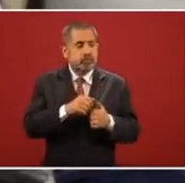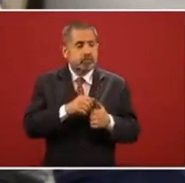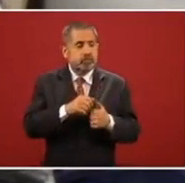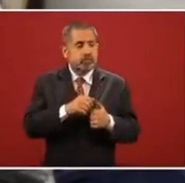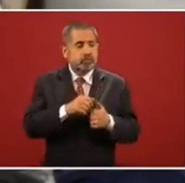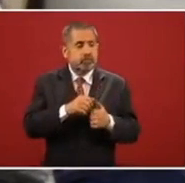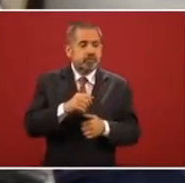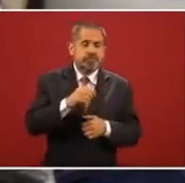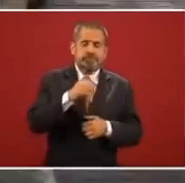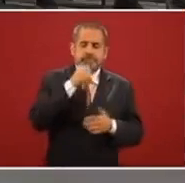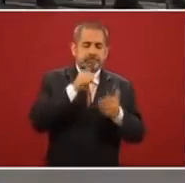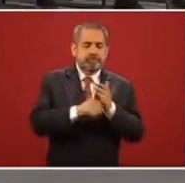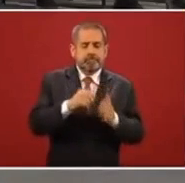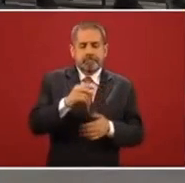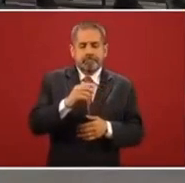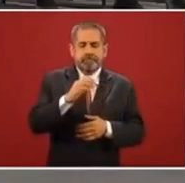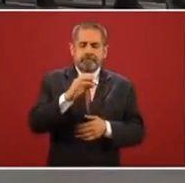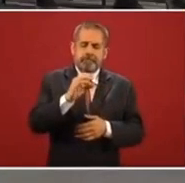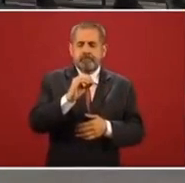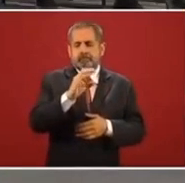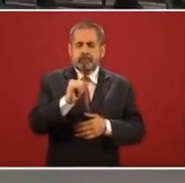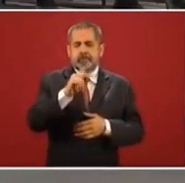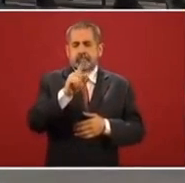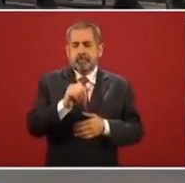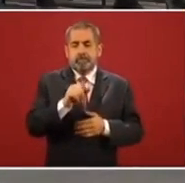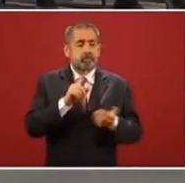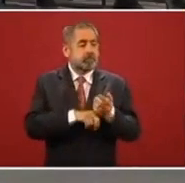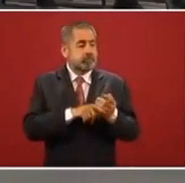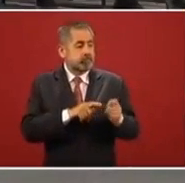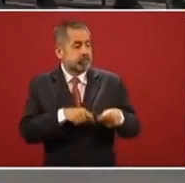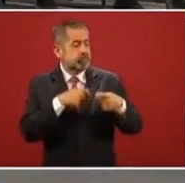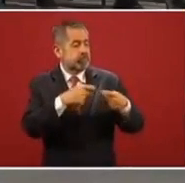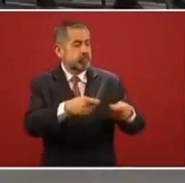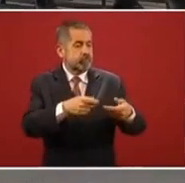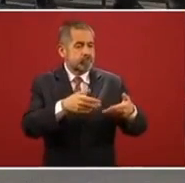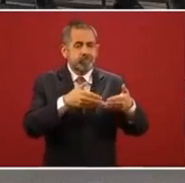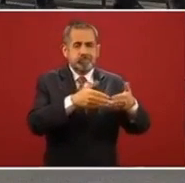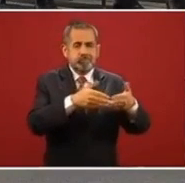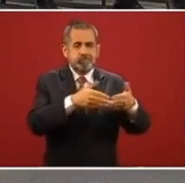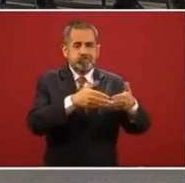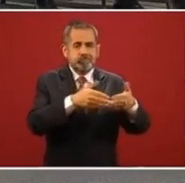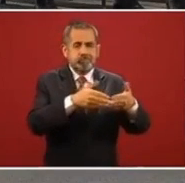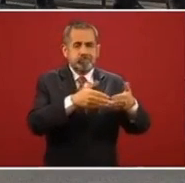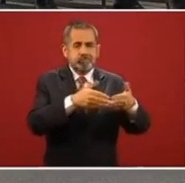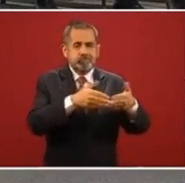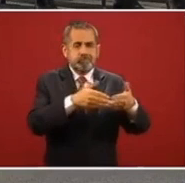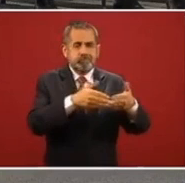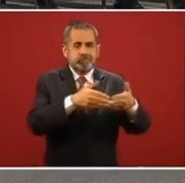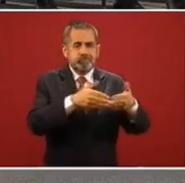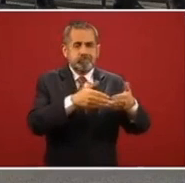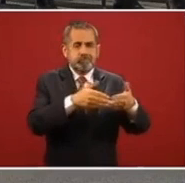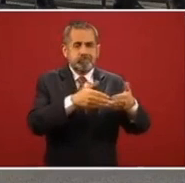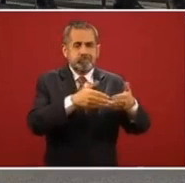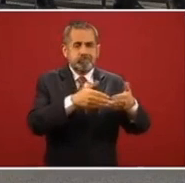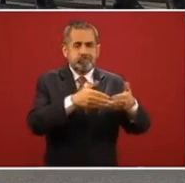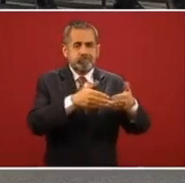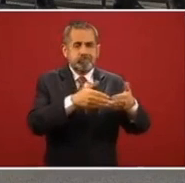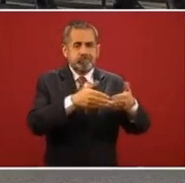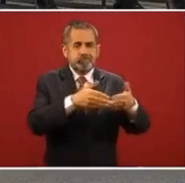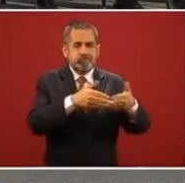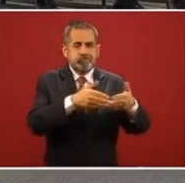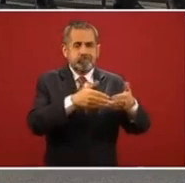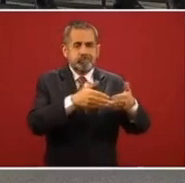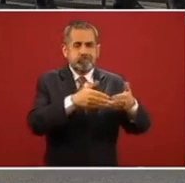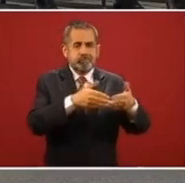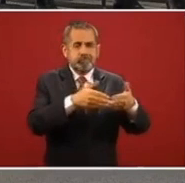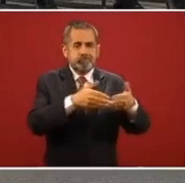Magayo Campo, donde entregaba el istmo de Tehuantepec y otros territorios. where it turned over the territories